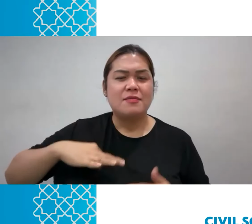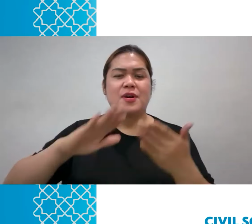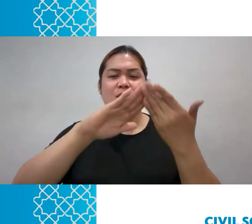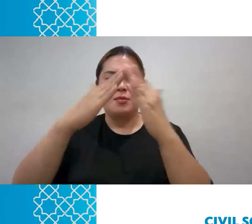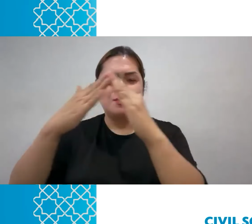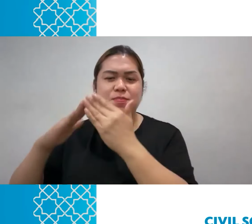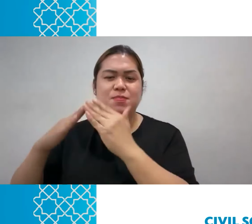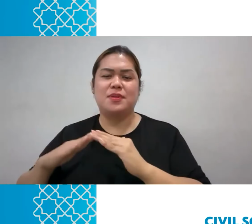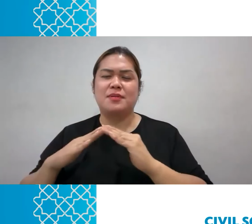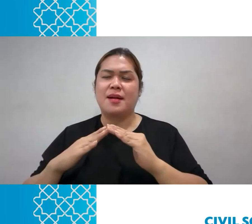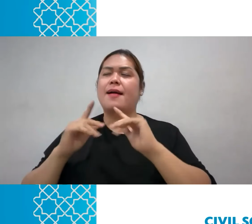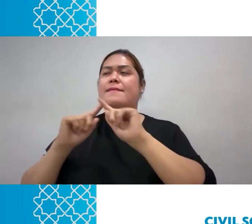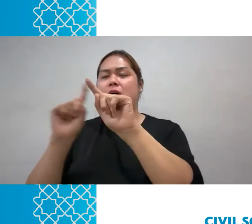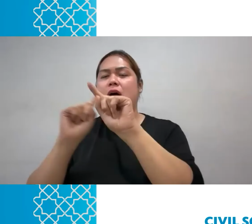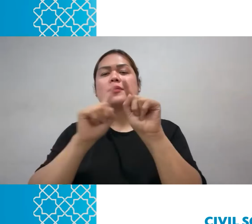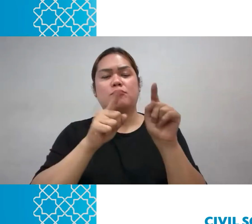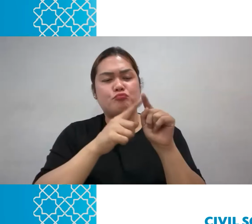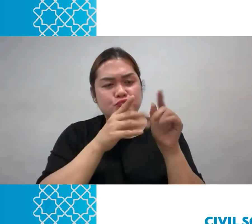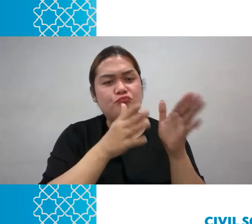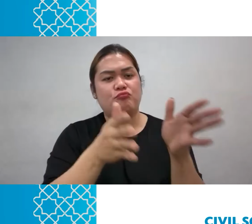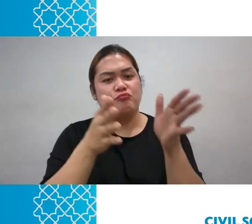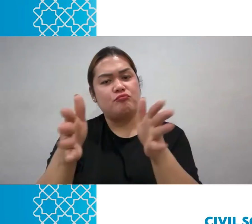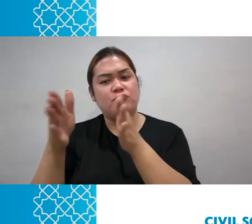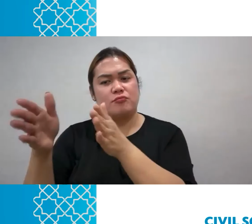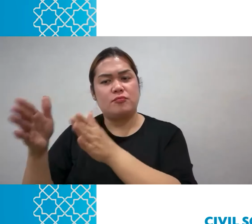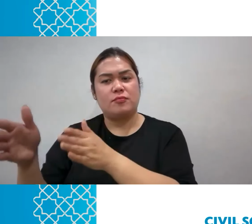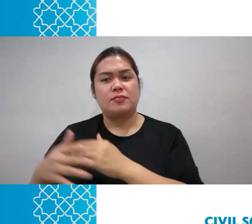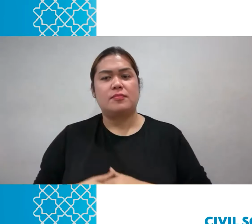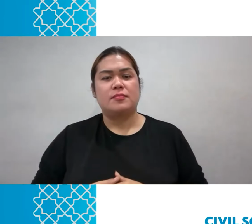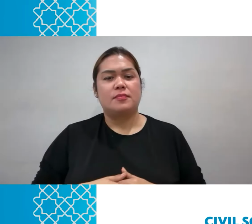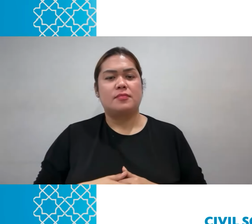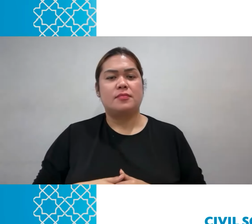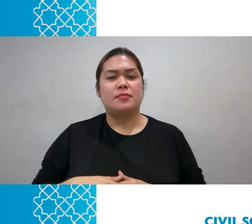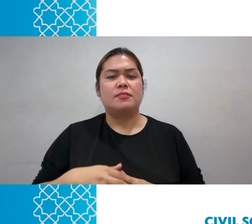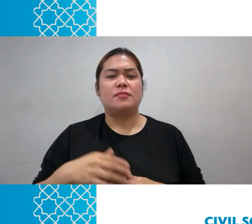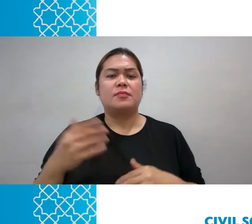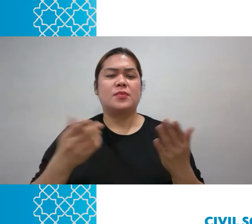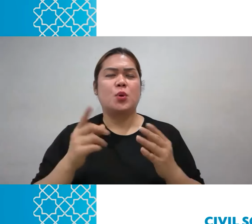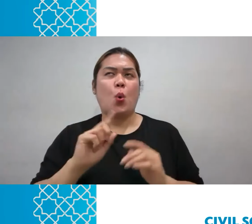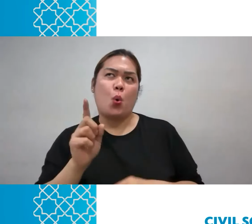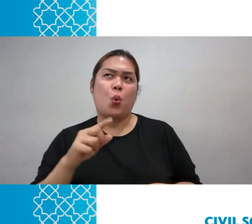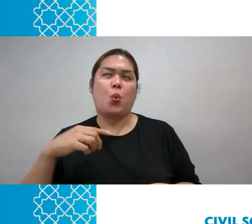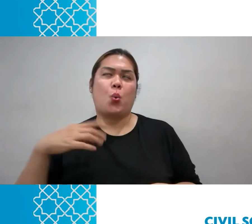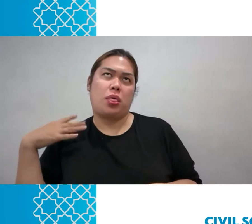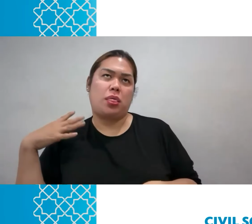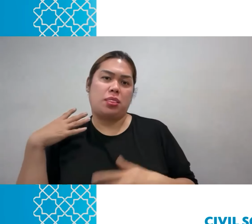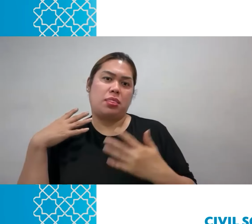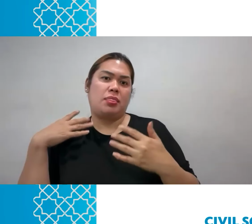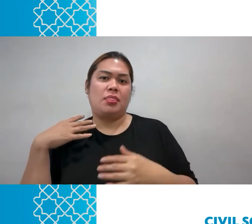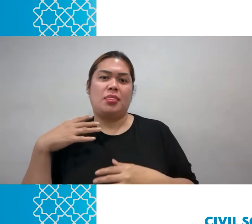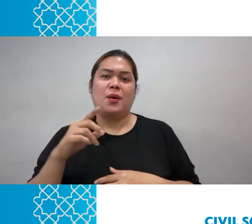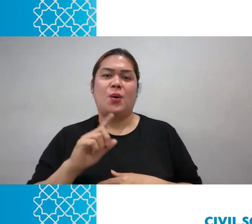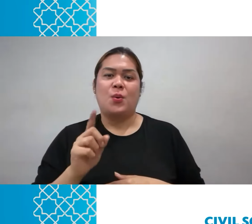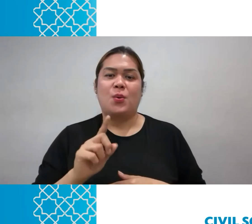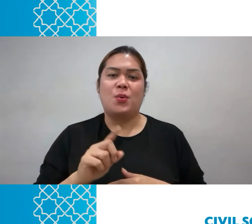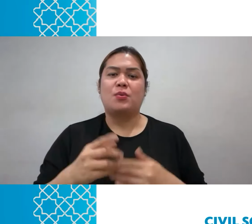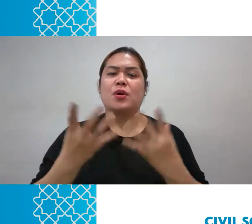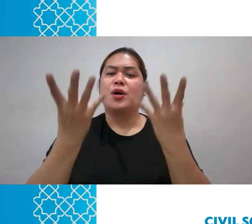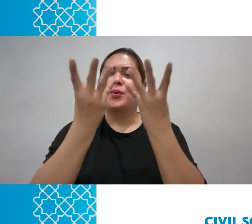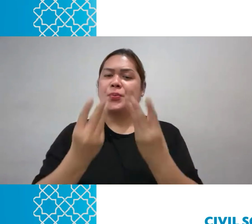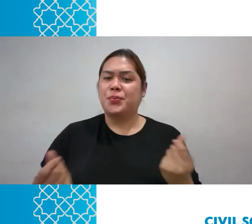Just to echo Ulfi's point as well about not waiting until the program is already designed. If we look at